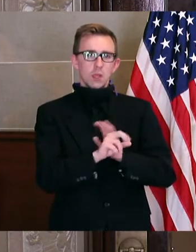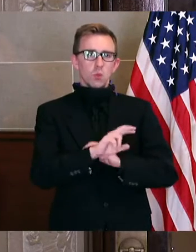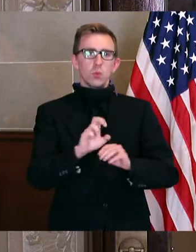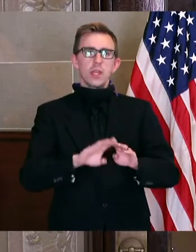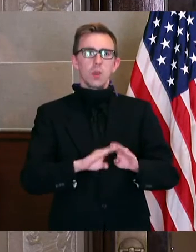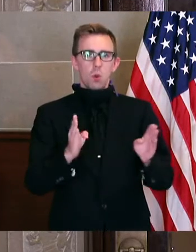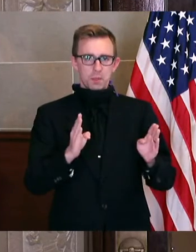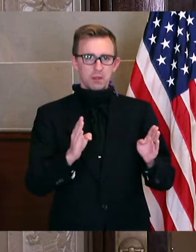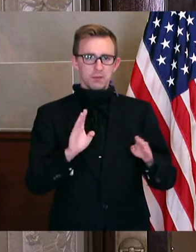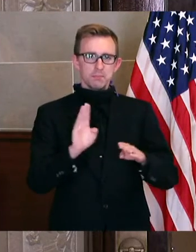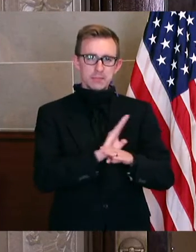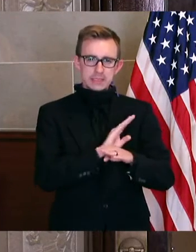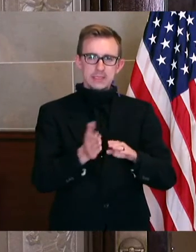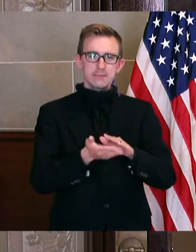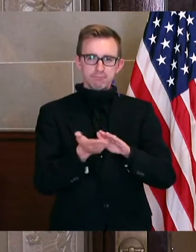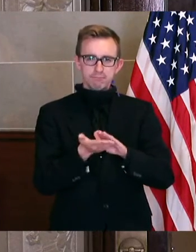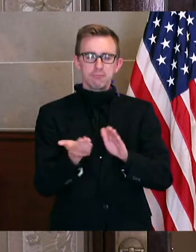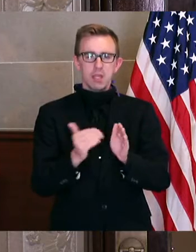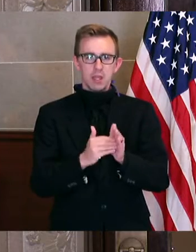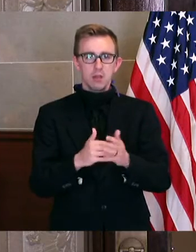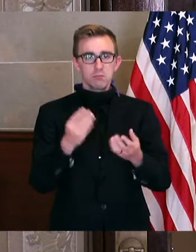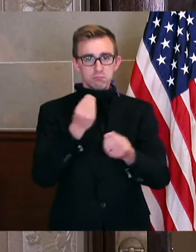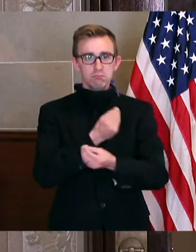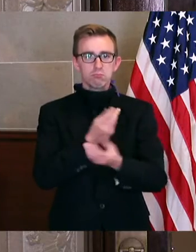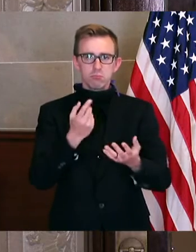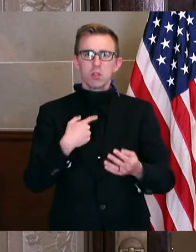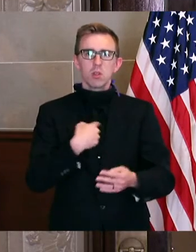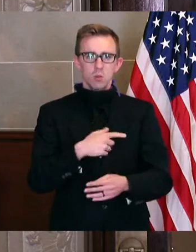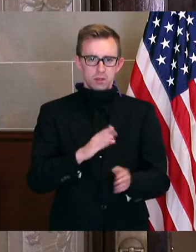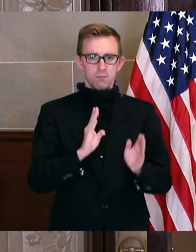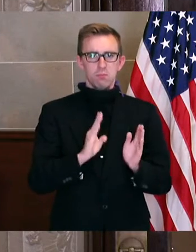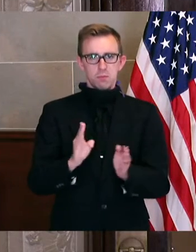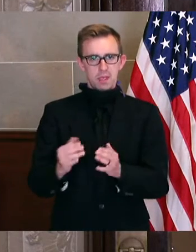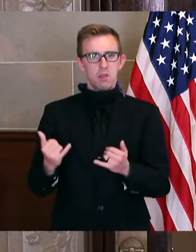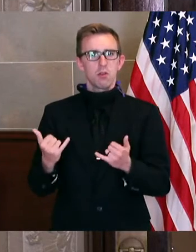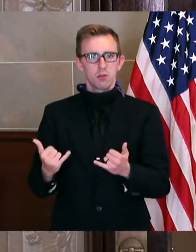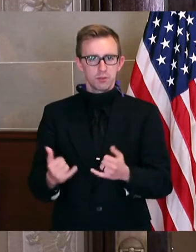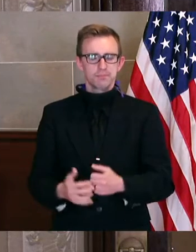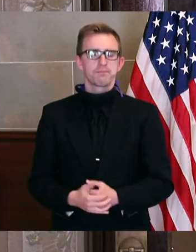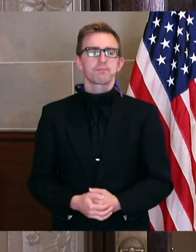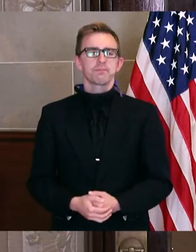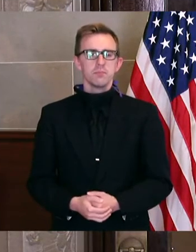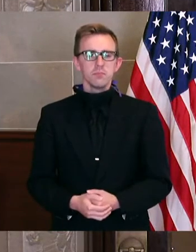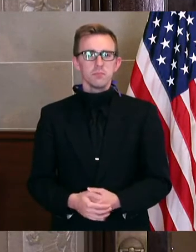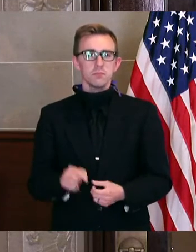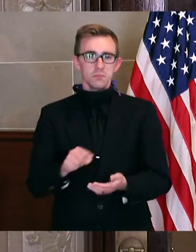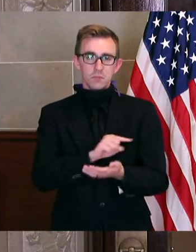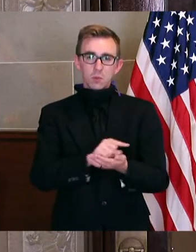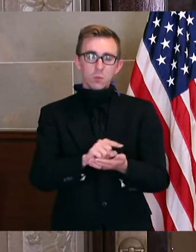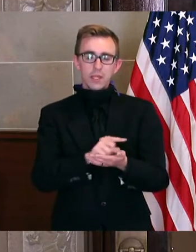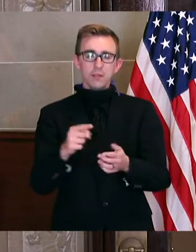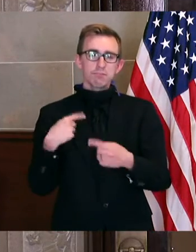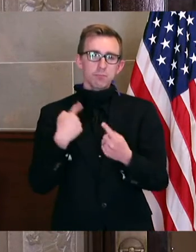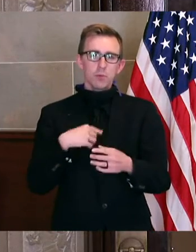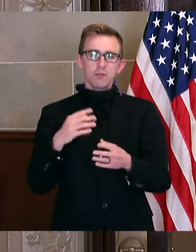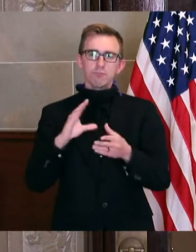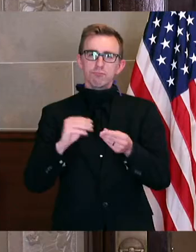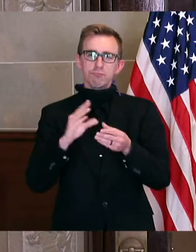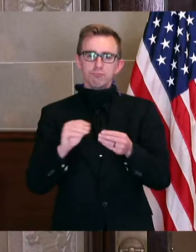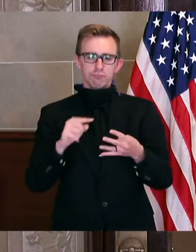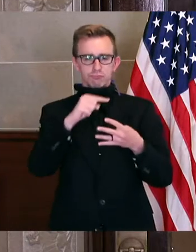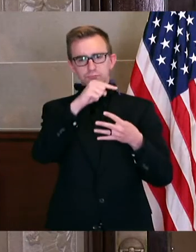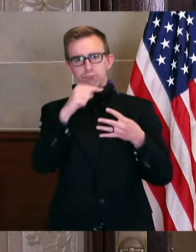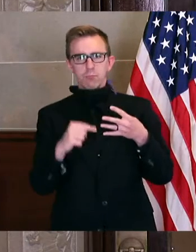I again want to assure Missourians that we are prepared. Throughout this week we have talked about the four essential